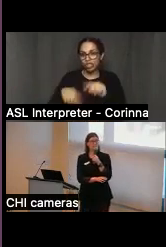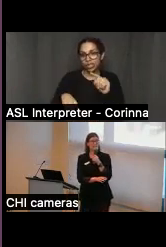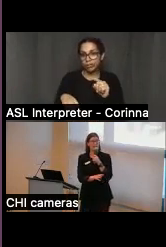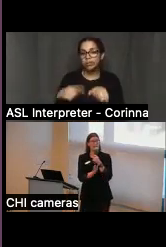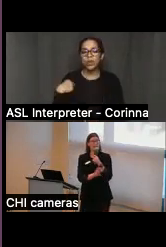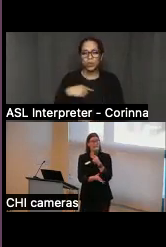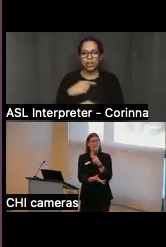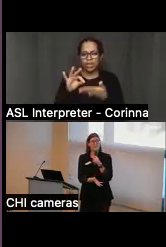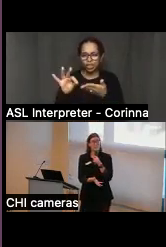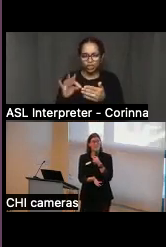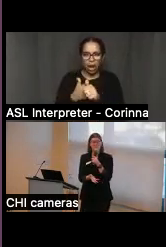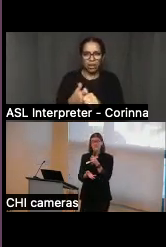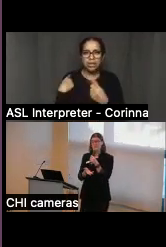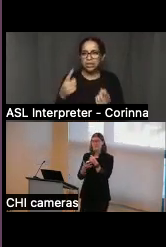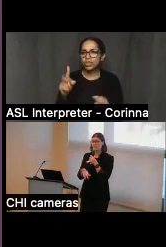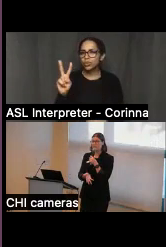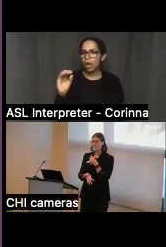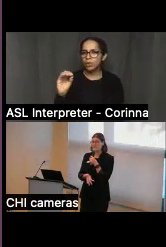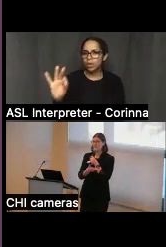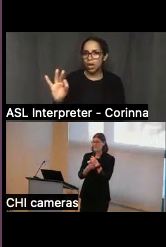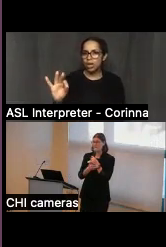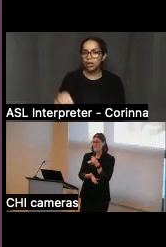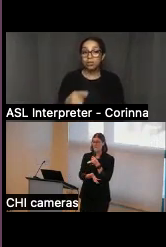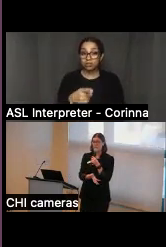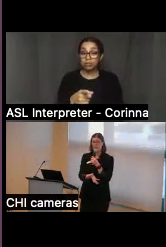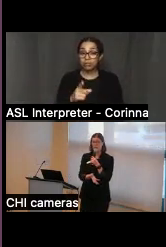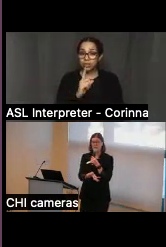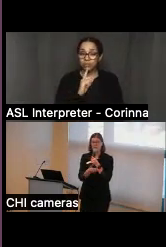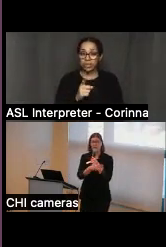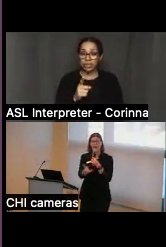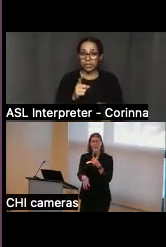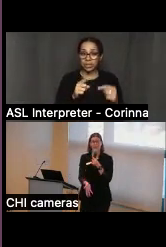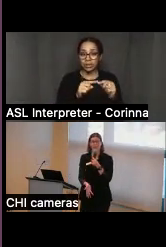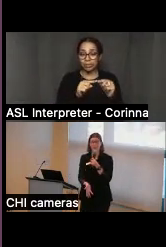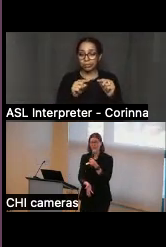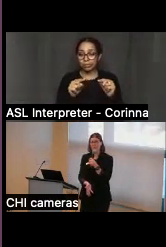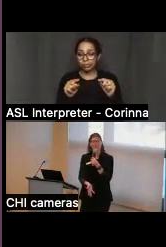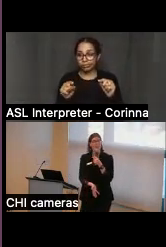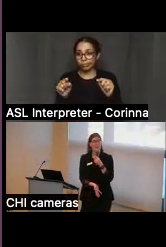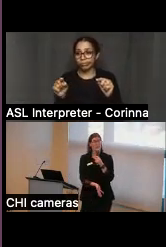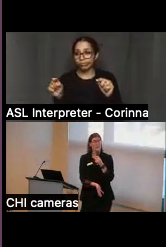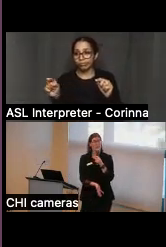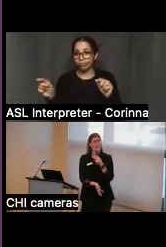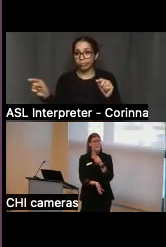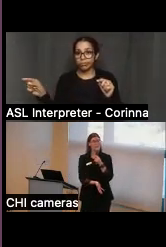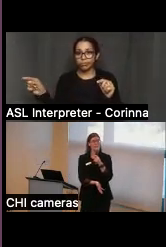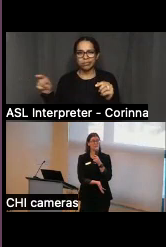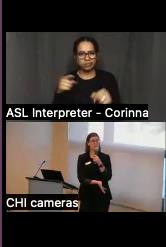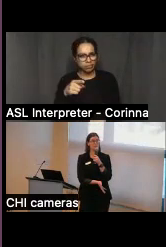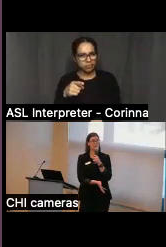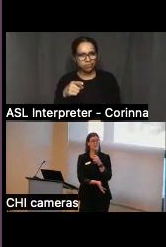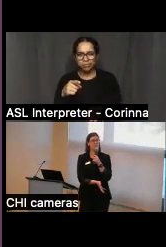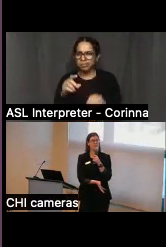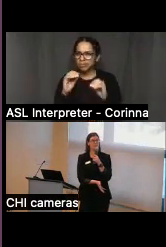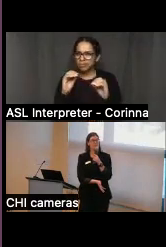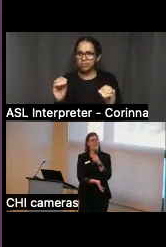2009. And as you can see, this has been a pretty stubborn, consistent barrier throughout the history that we've captured this